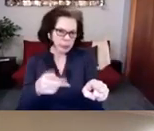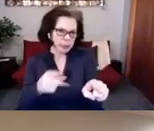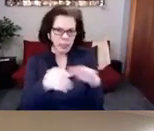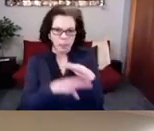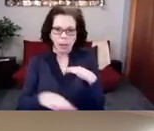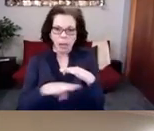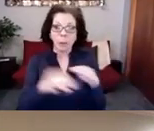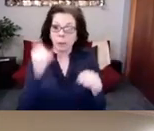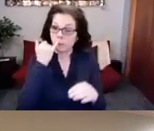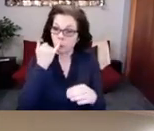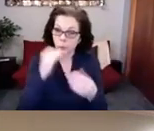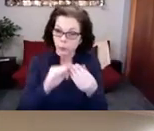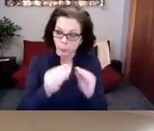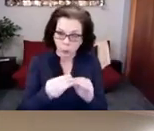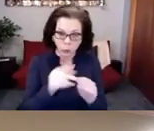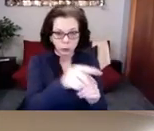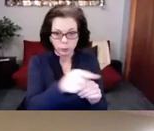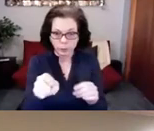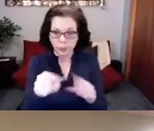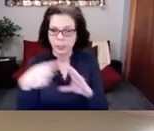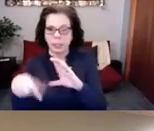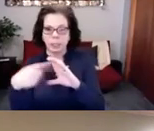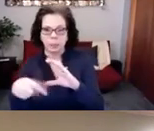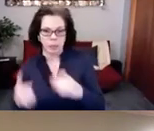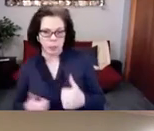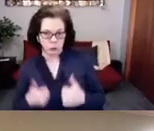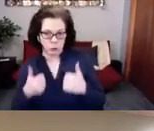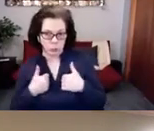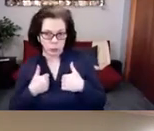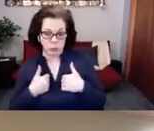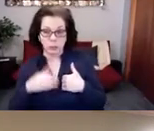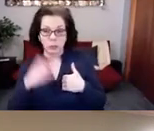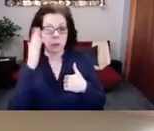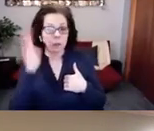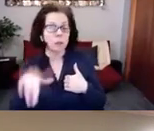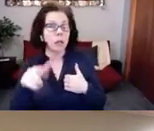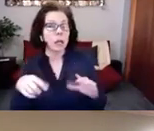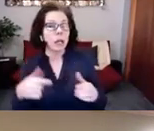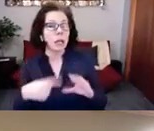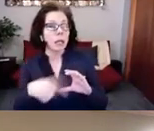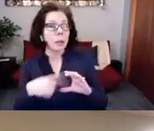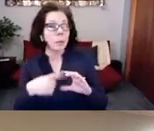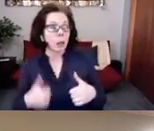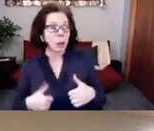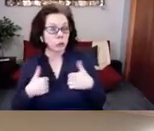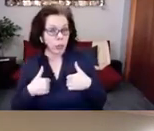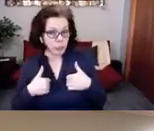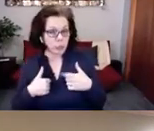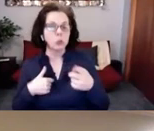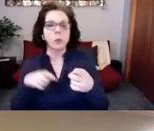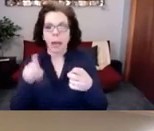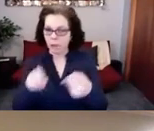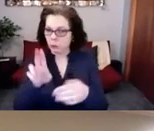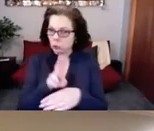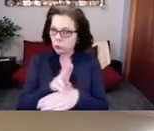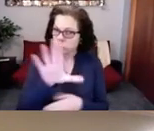number, and then also the email. Again, the email, you would have to use the student email to get to. So if